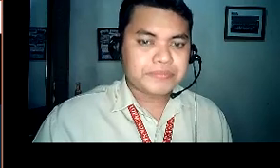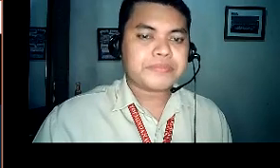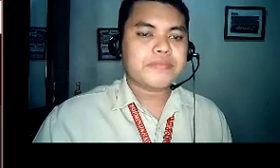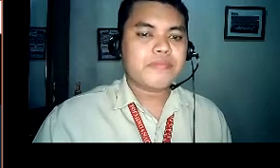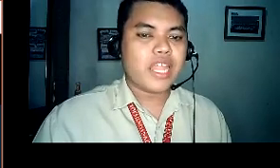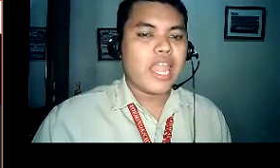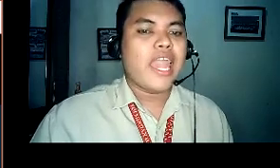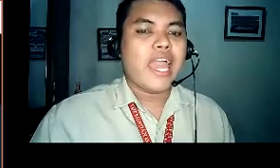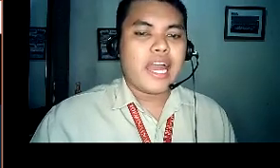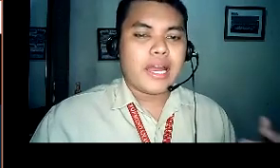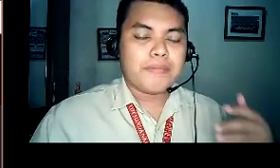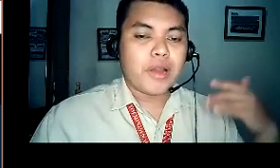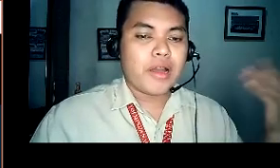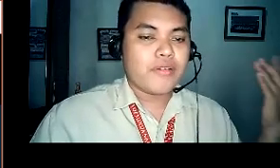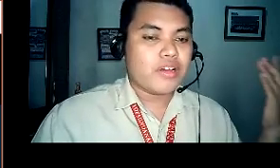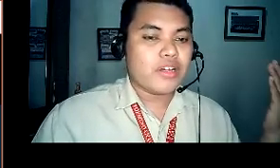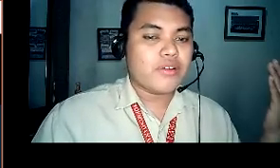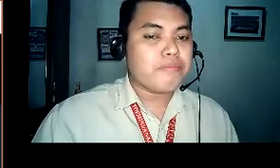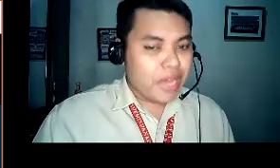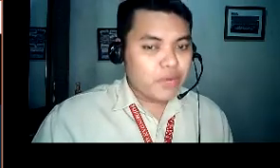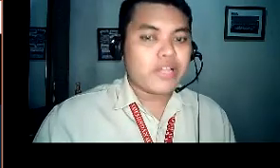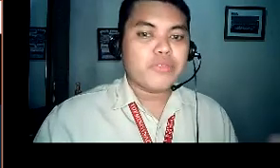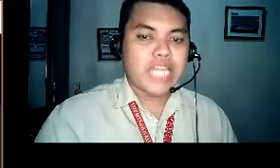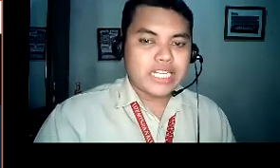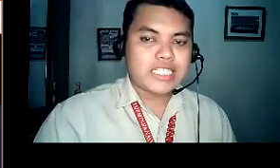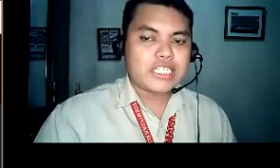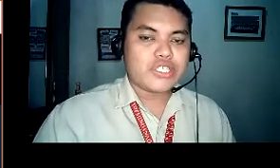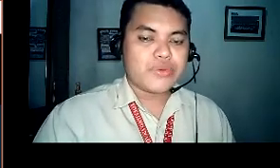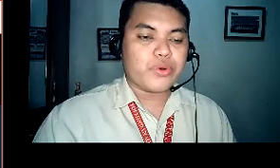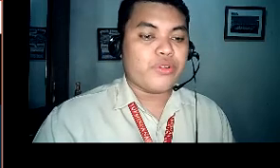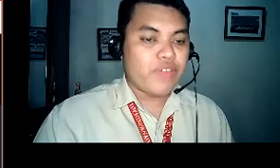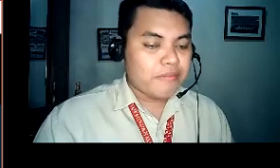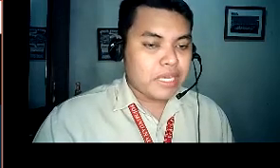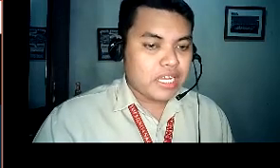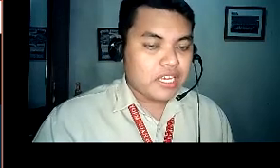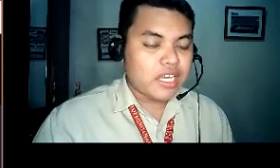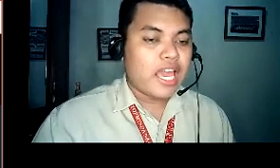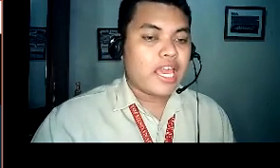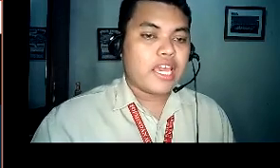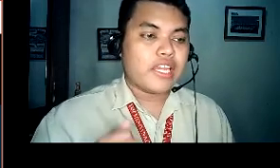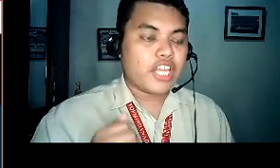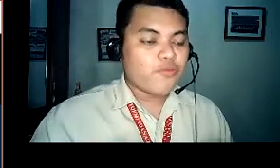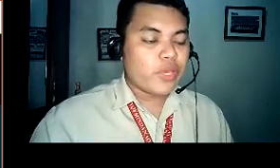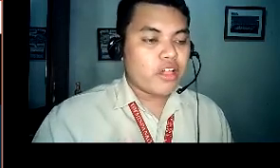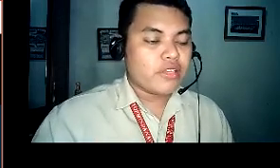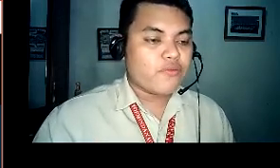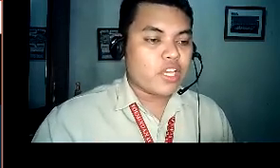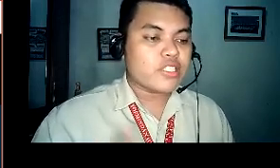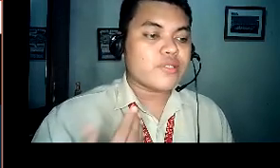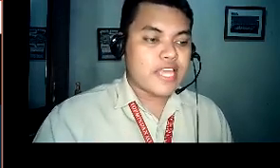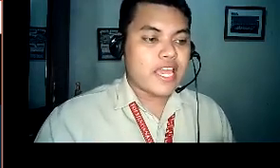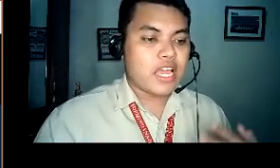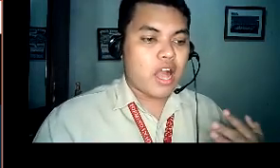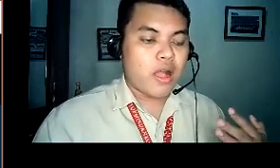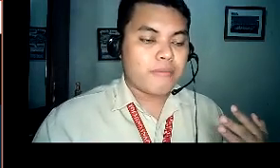visual, um, manual modality to convey meaning. And if we